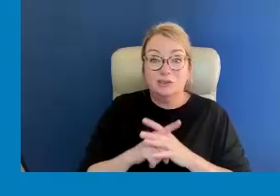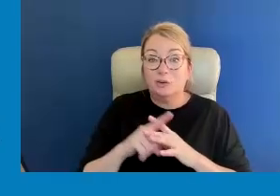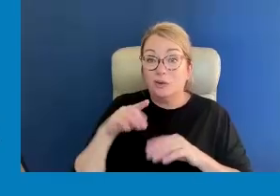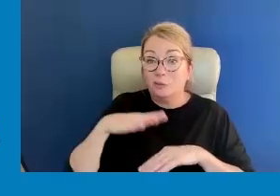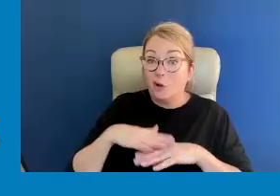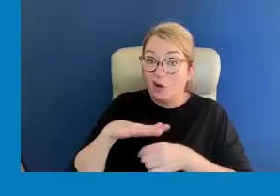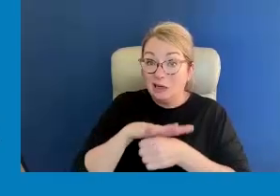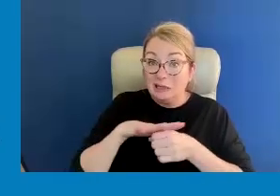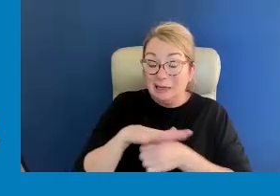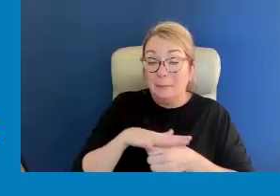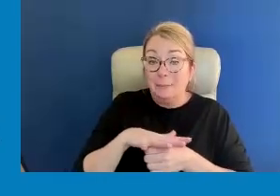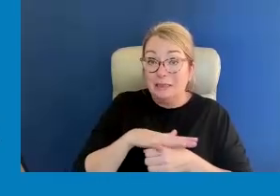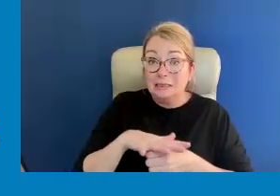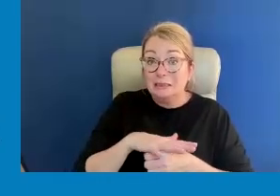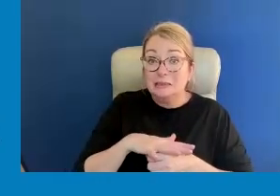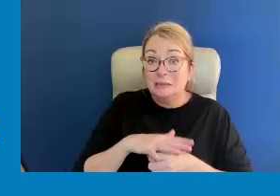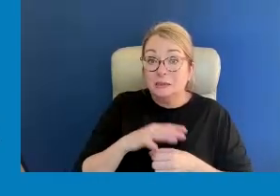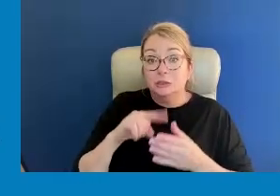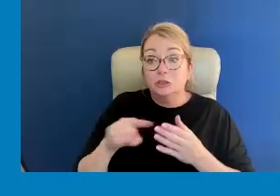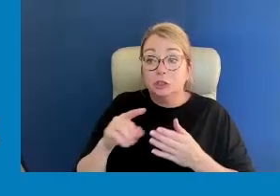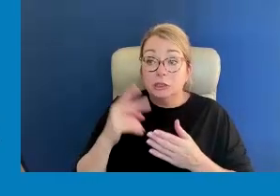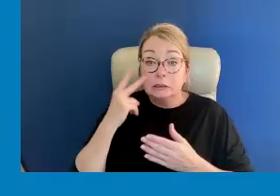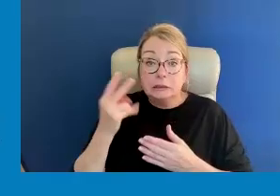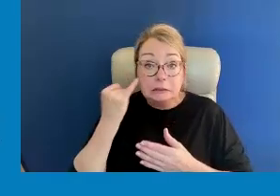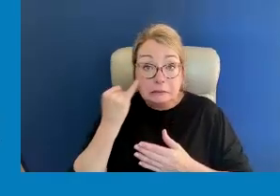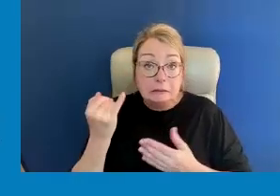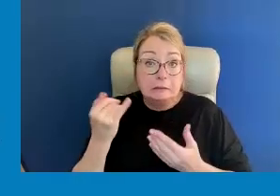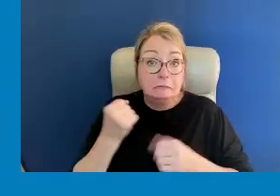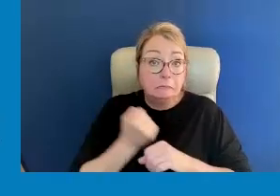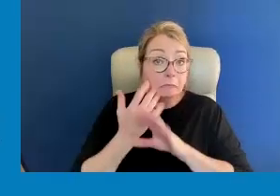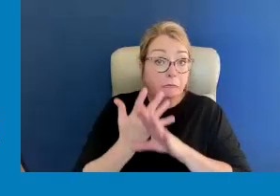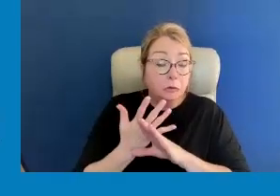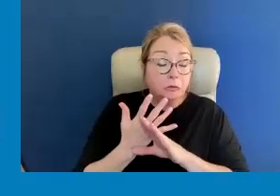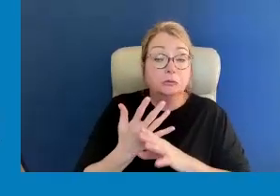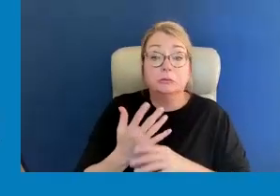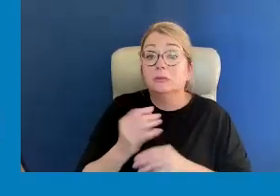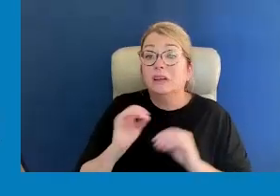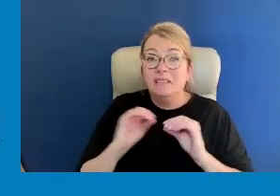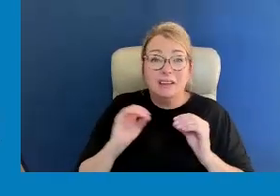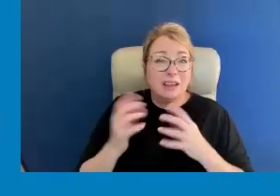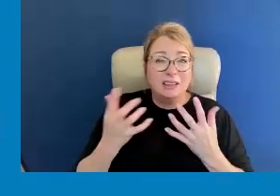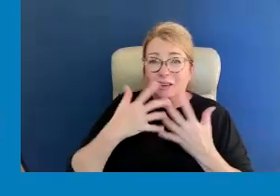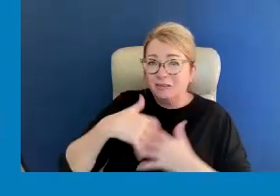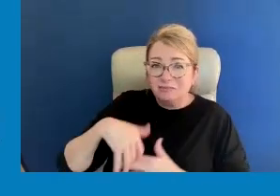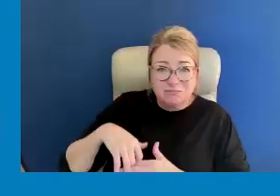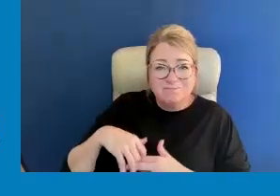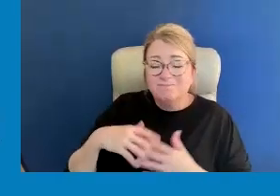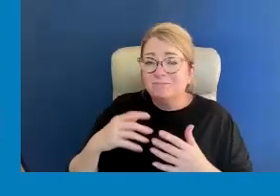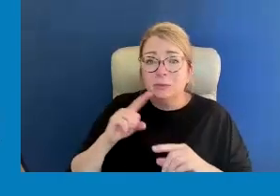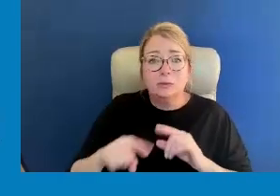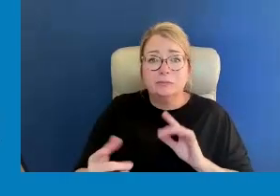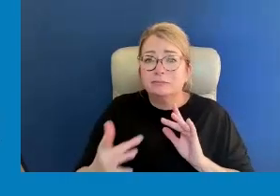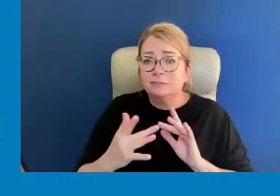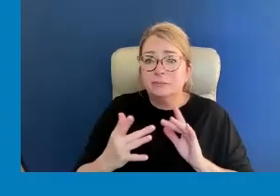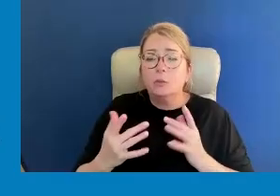time, just check to see if you can do a virtual office hour. If none of that's working for you and you really can't, reach out to us so that we can